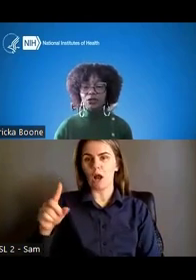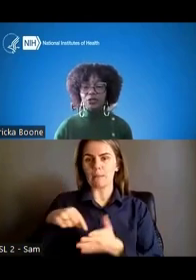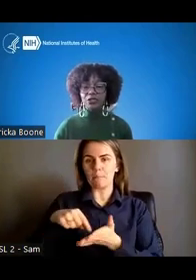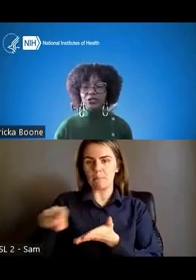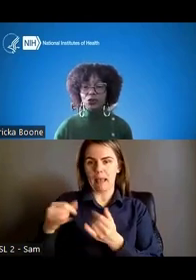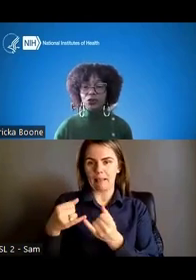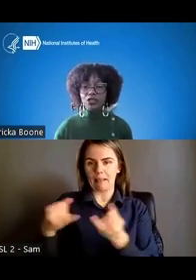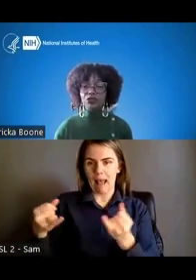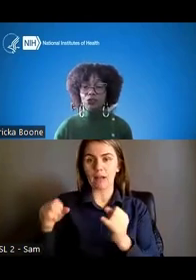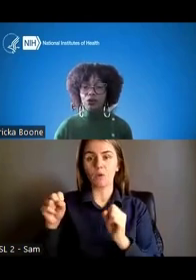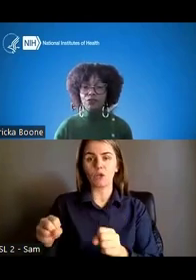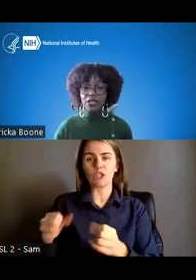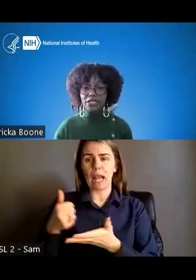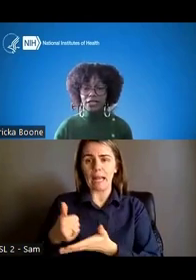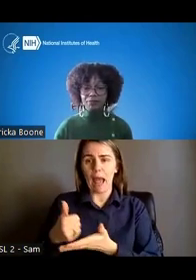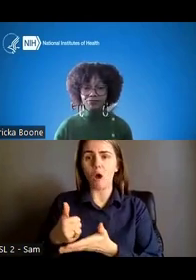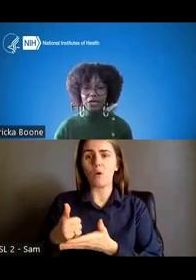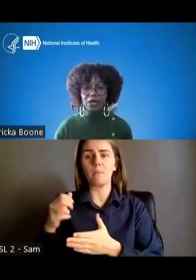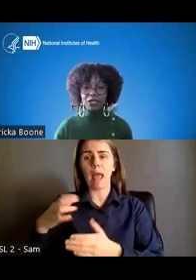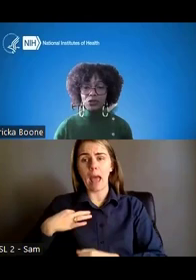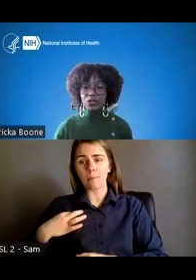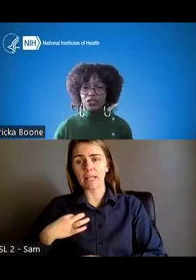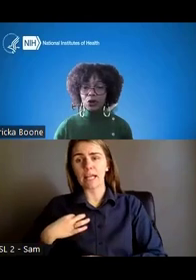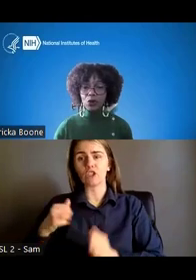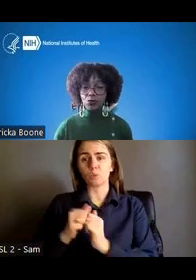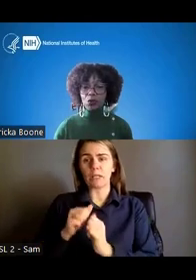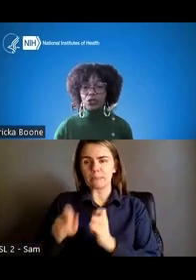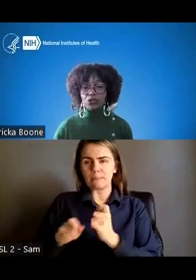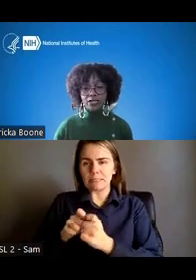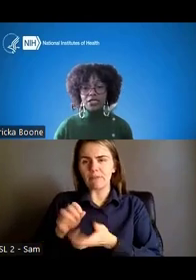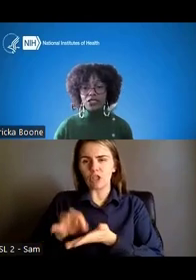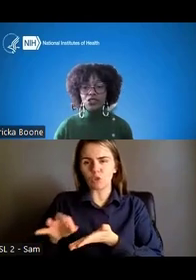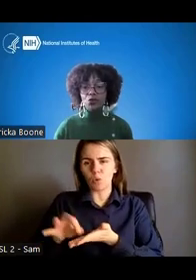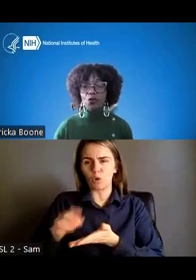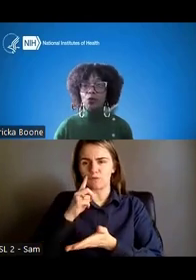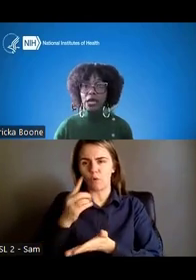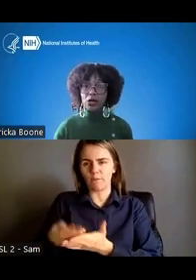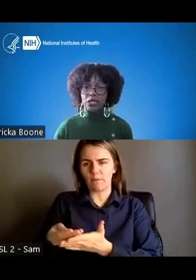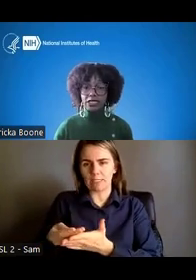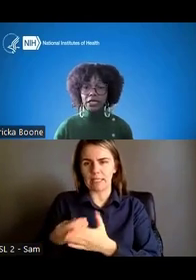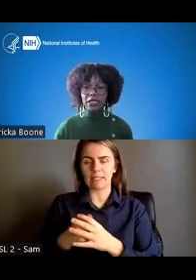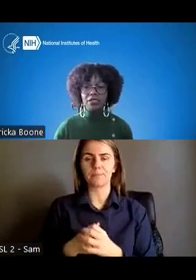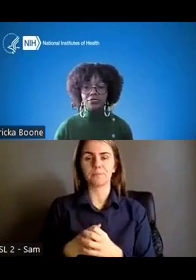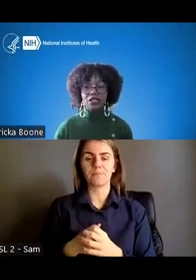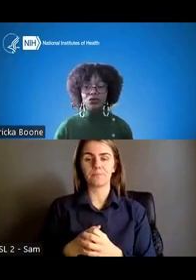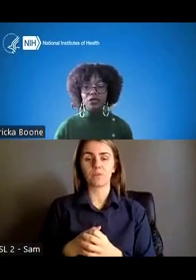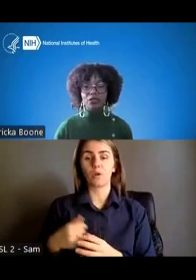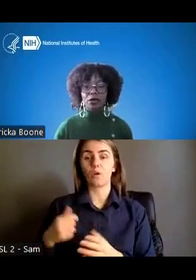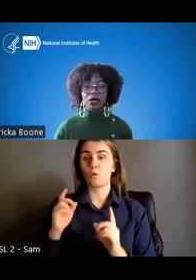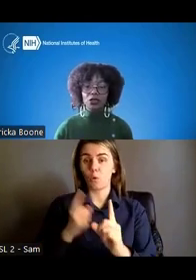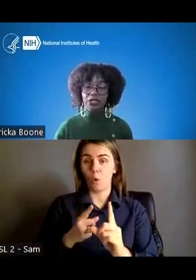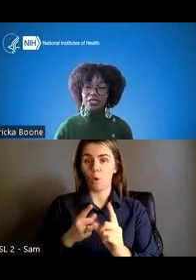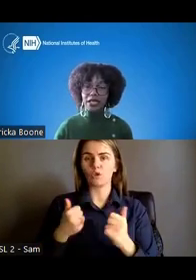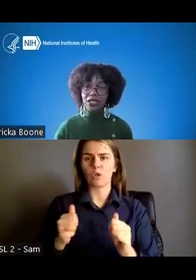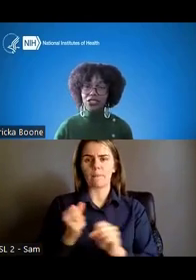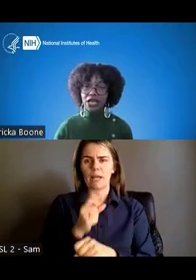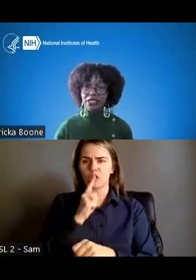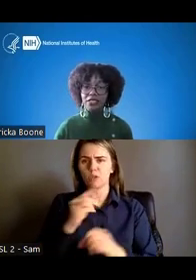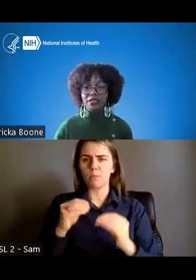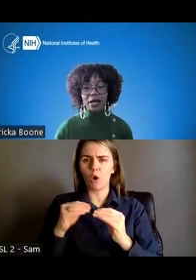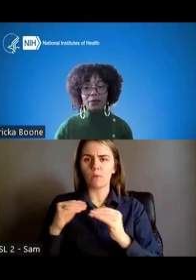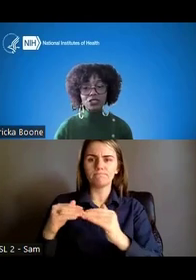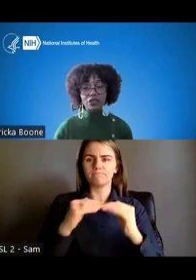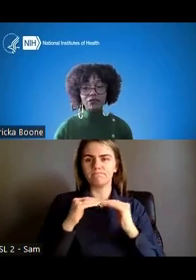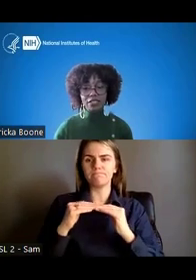with meritorious scores for funding. By doing so, we are trying to ensure more parity in success rates among early stage